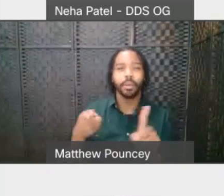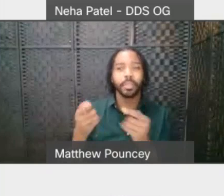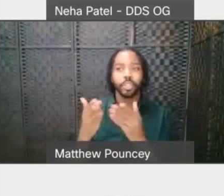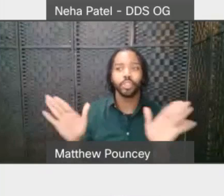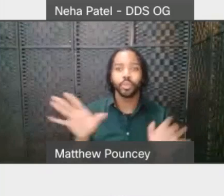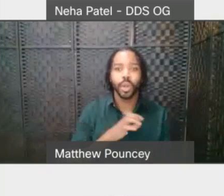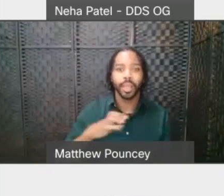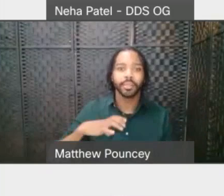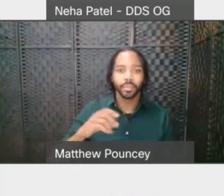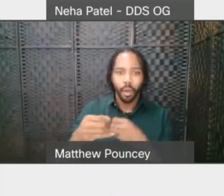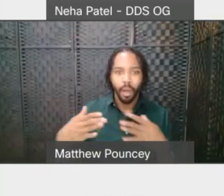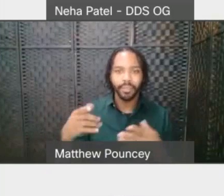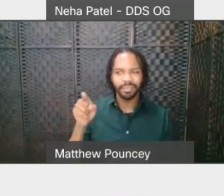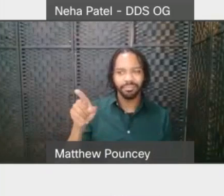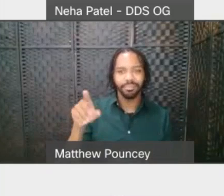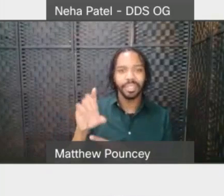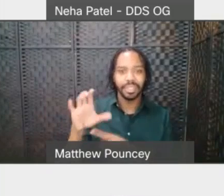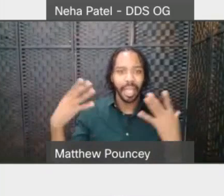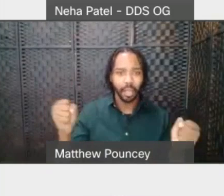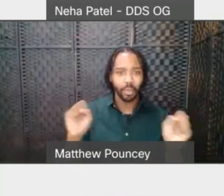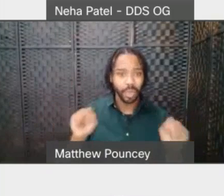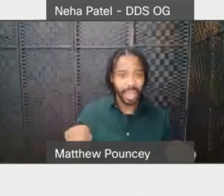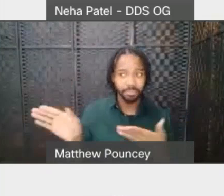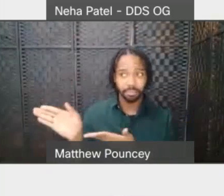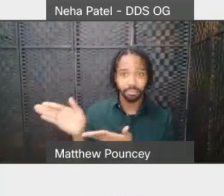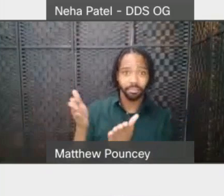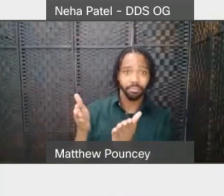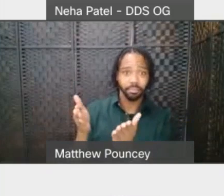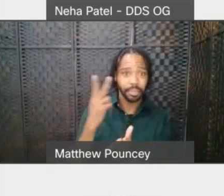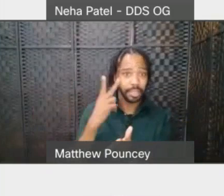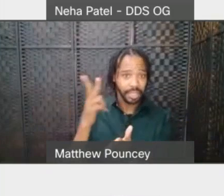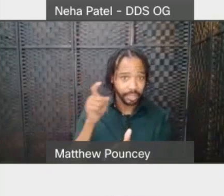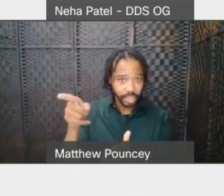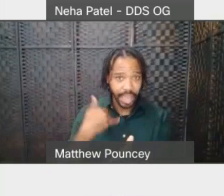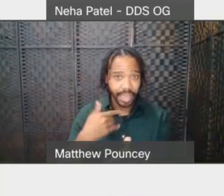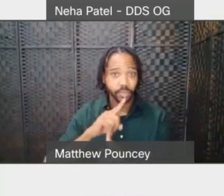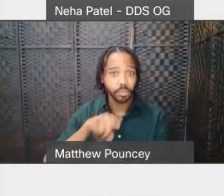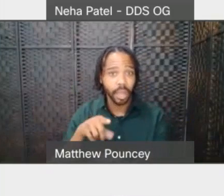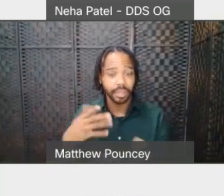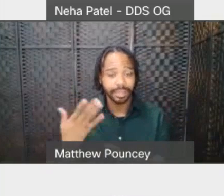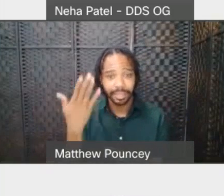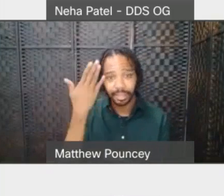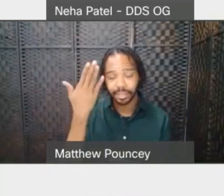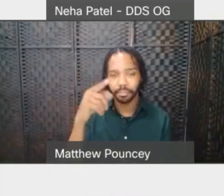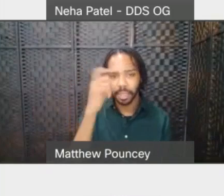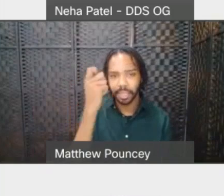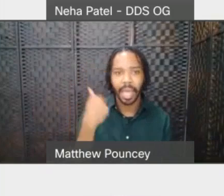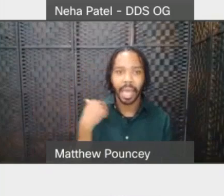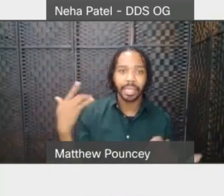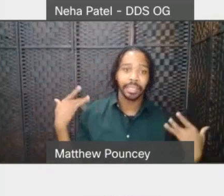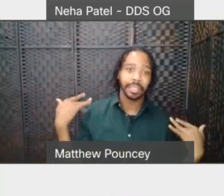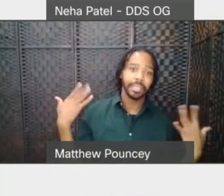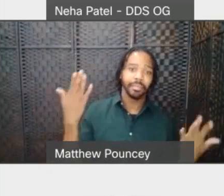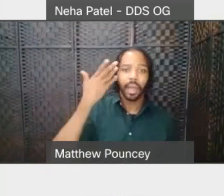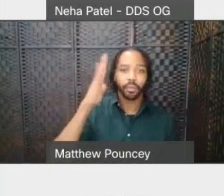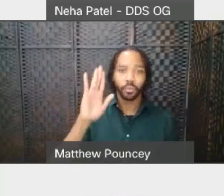she gets here, we can ask if she has an answer to some of these questions. Because I don't know